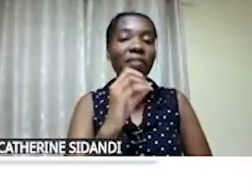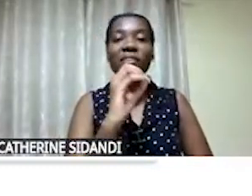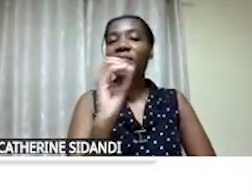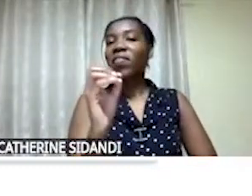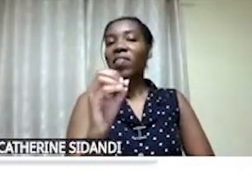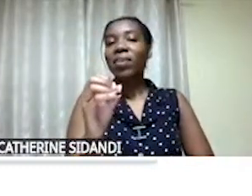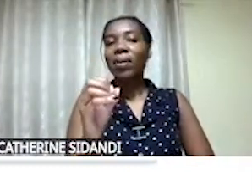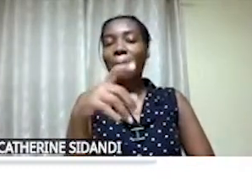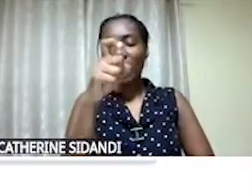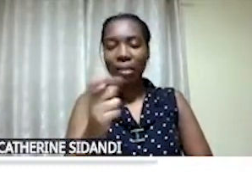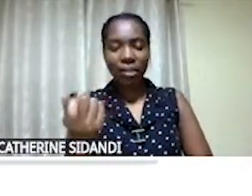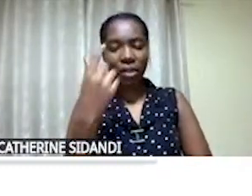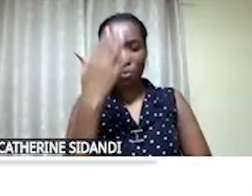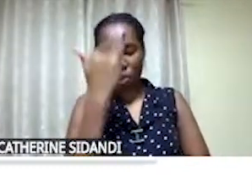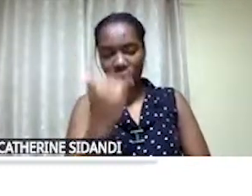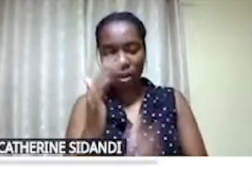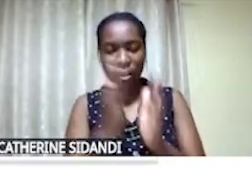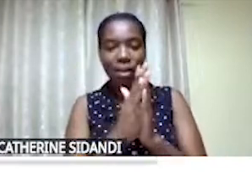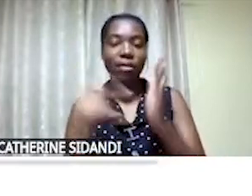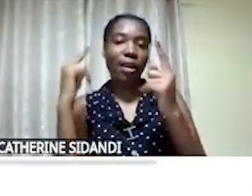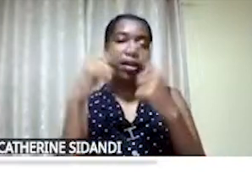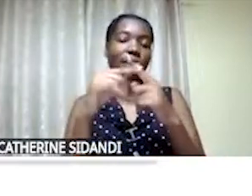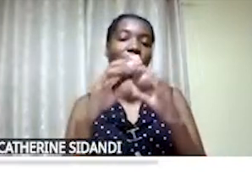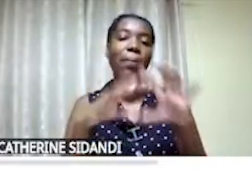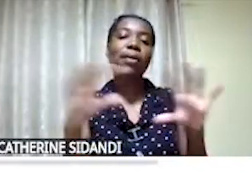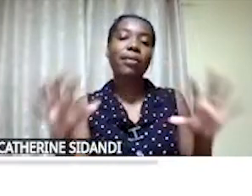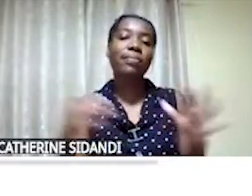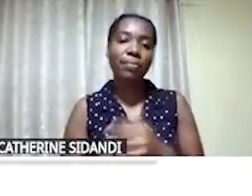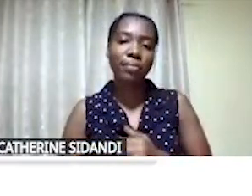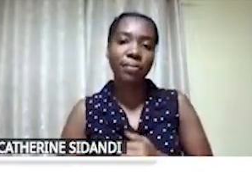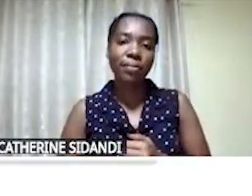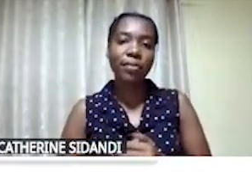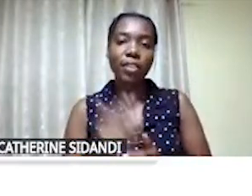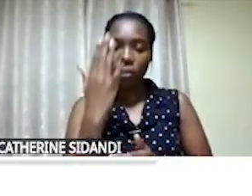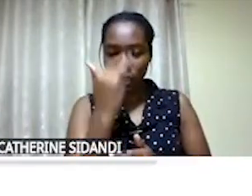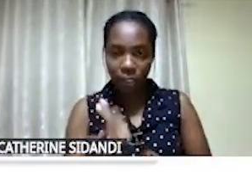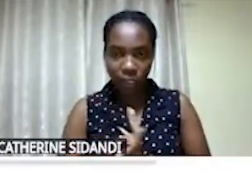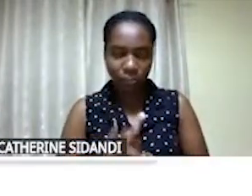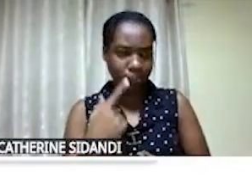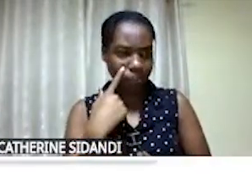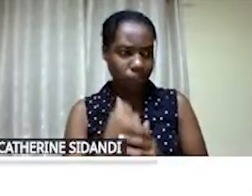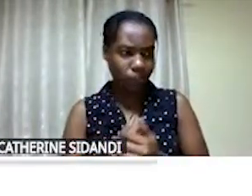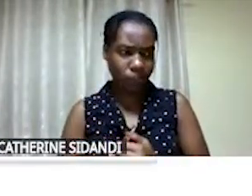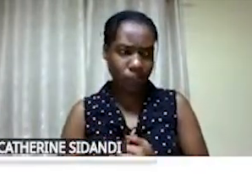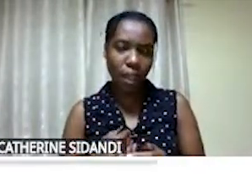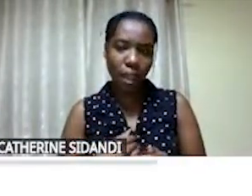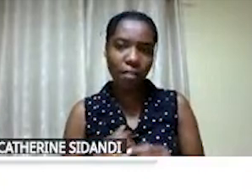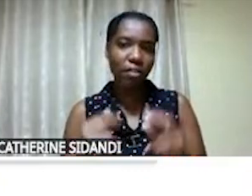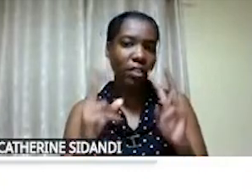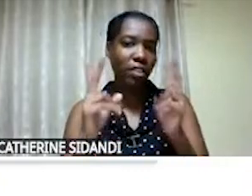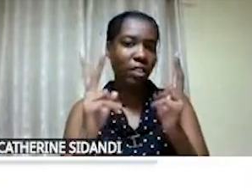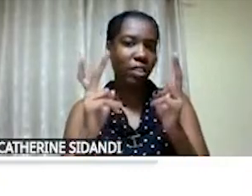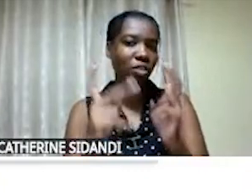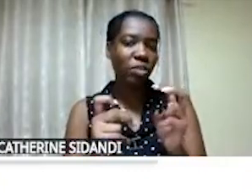don't understand your target market. Because what you might think is your differentiating factor is useless to another